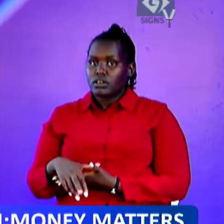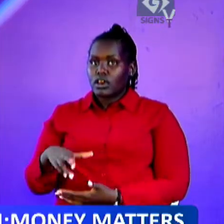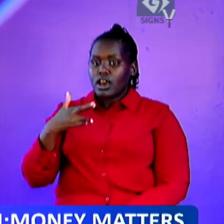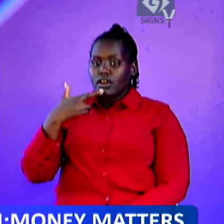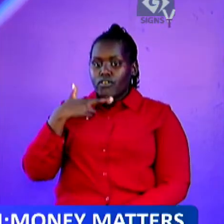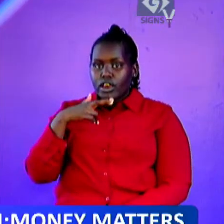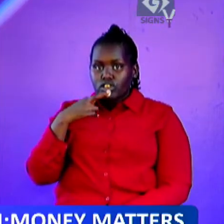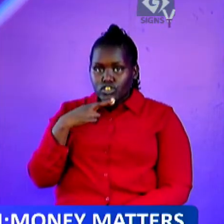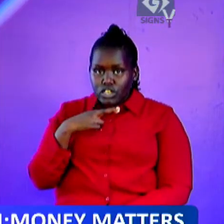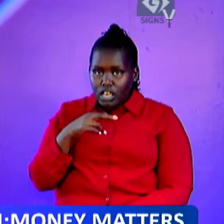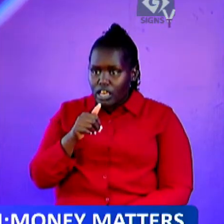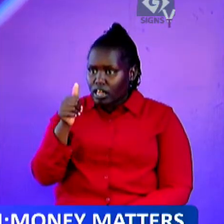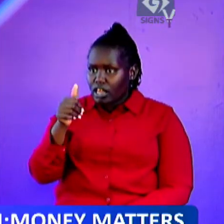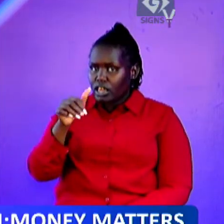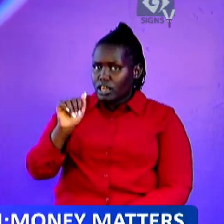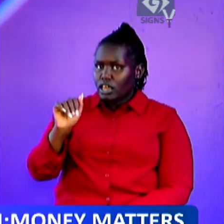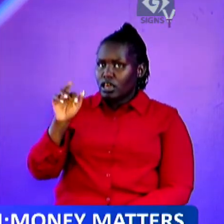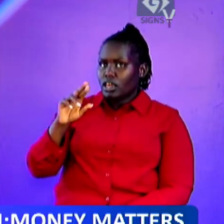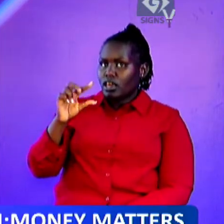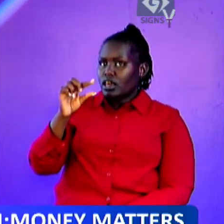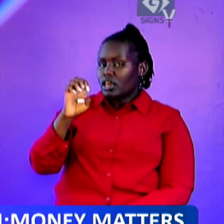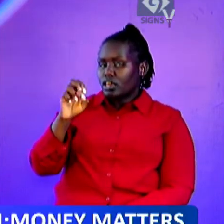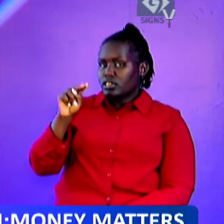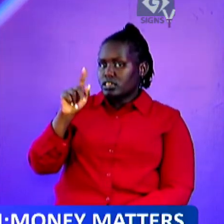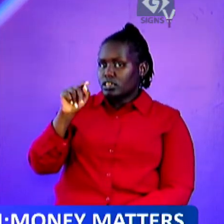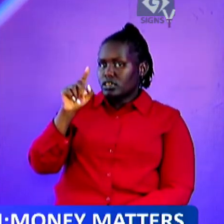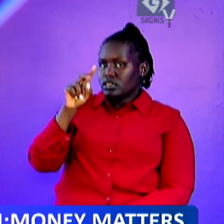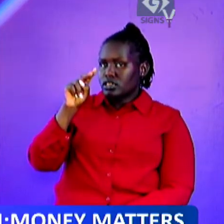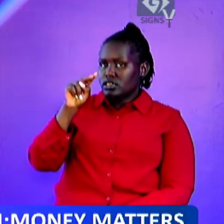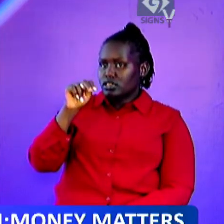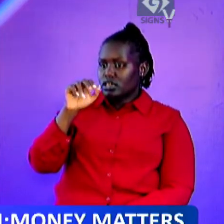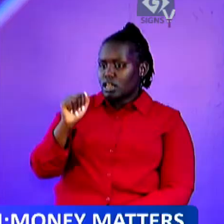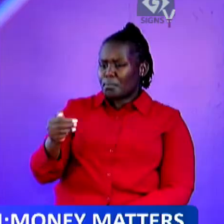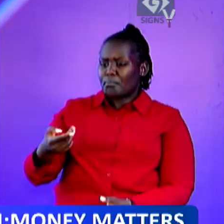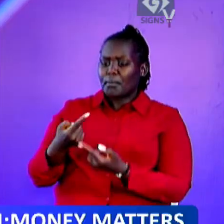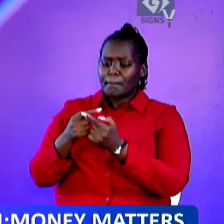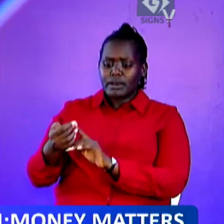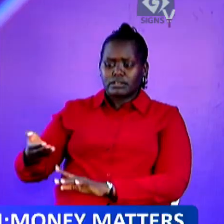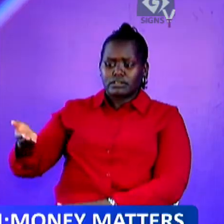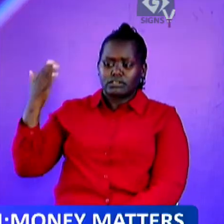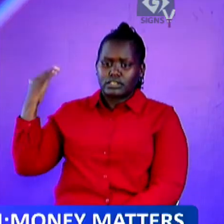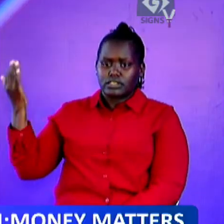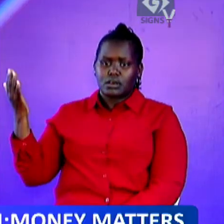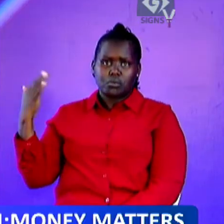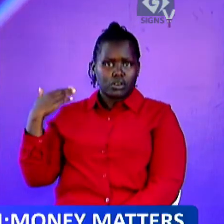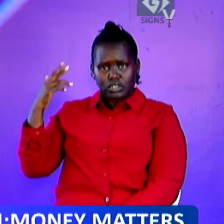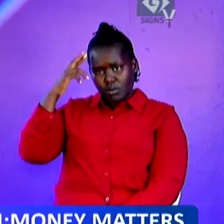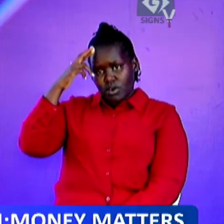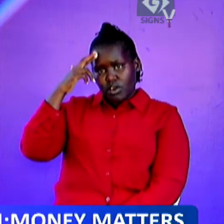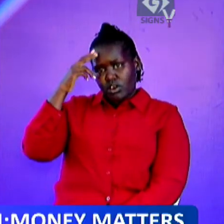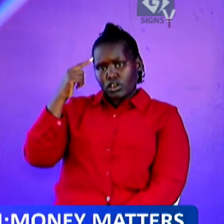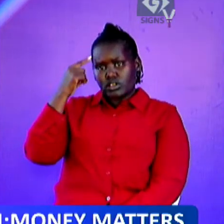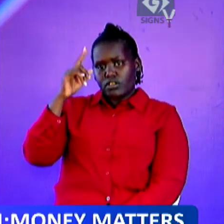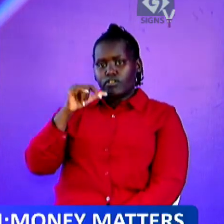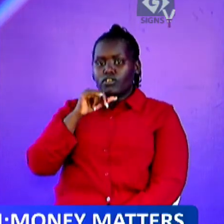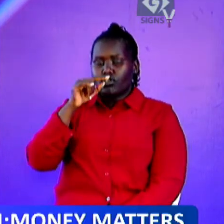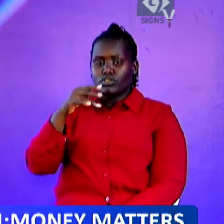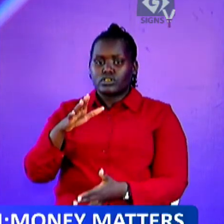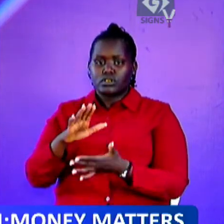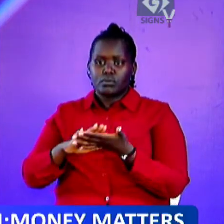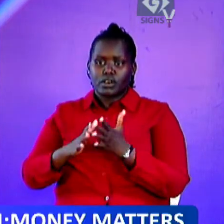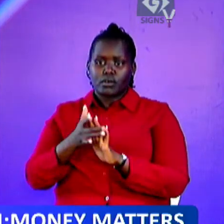was Argentina, but that was way back. Way back. And it was simply a reason of not being,